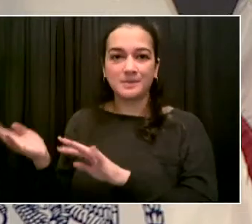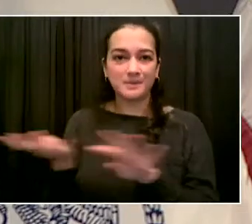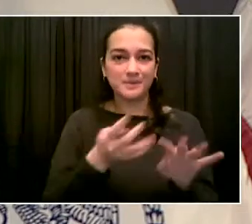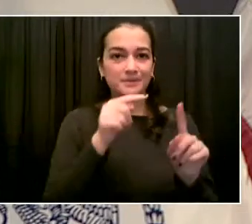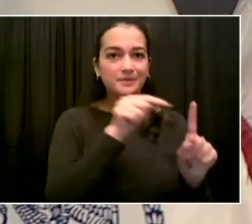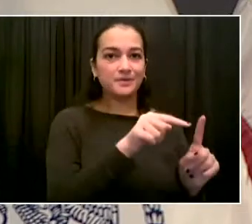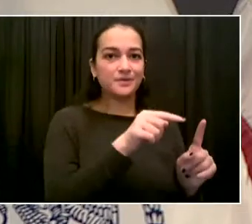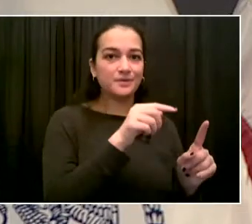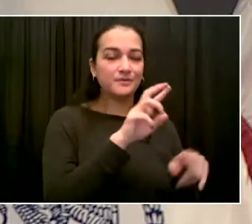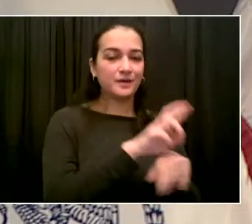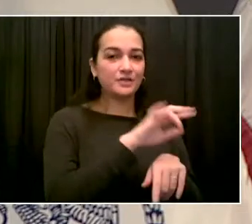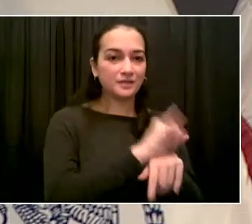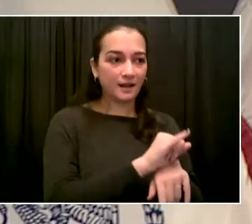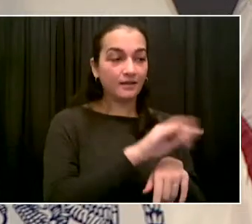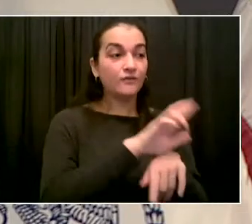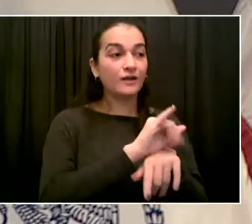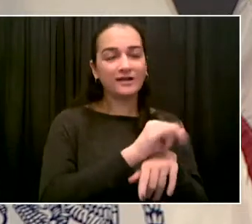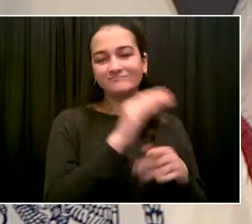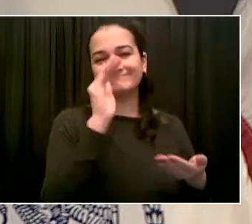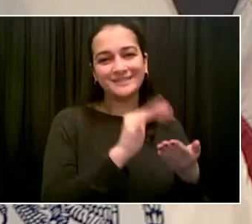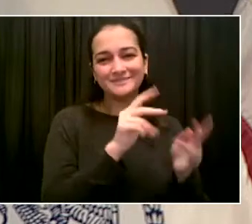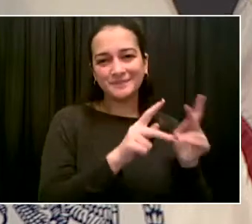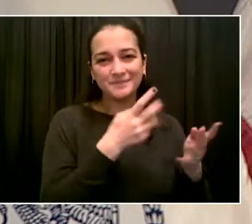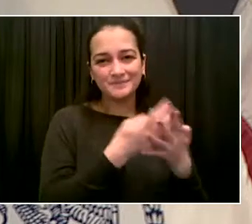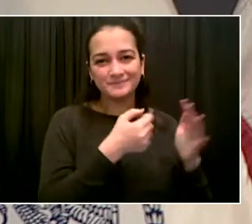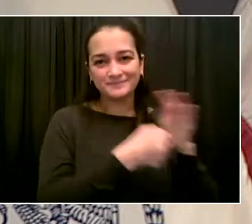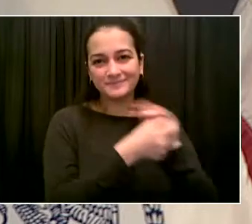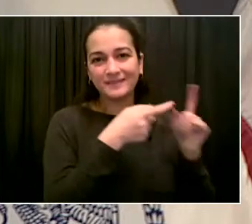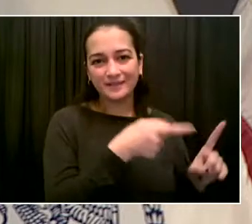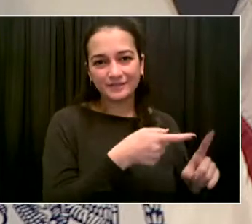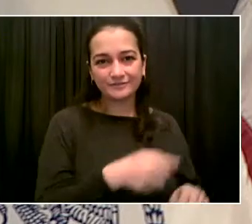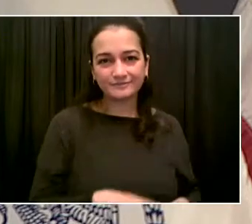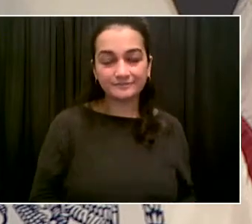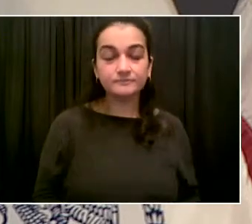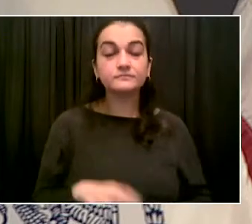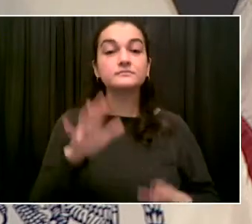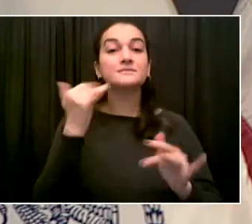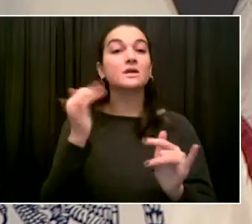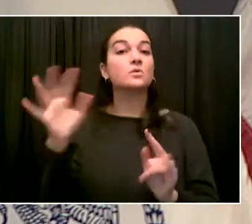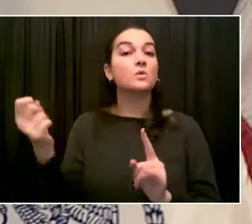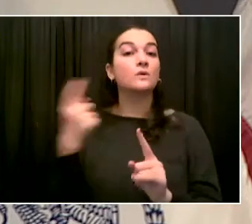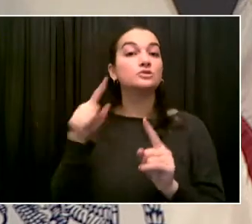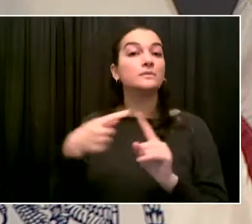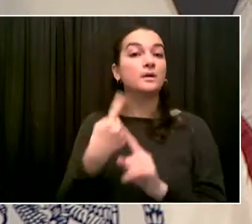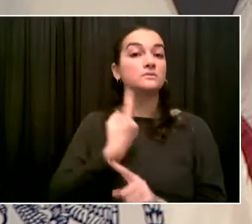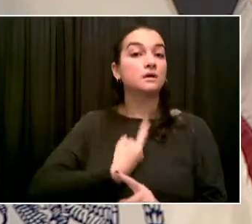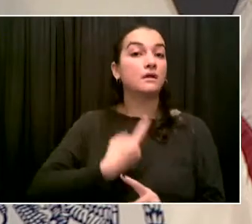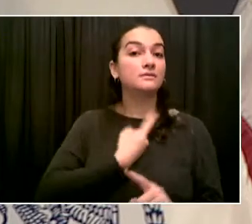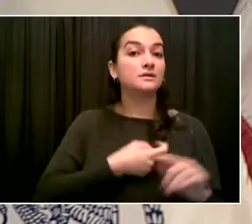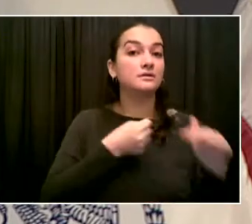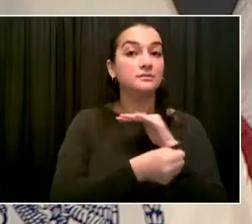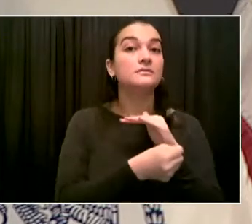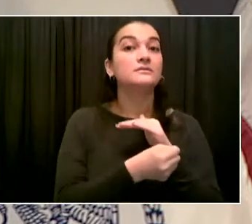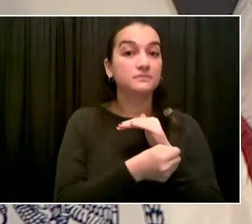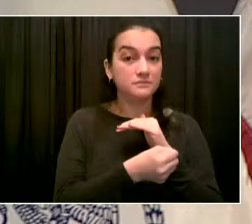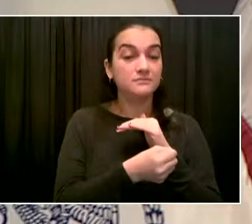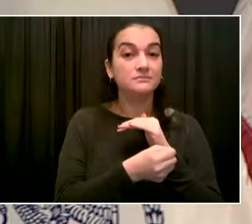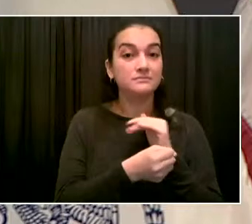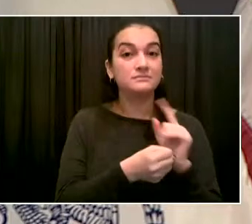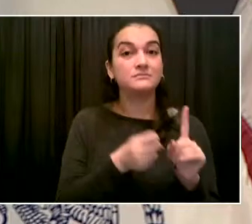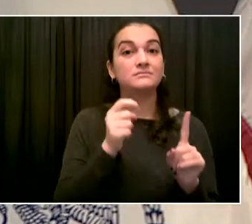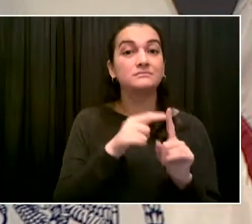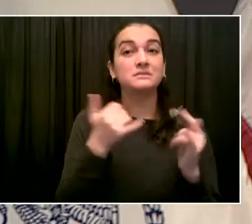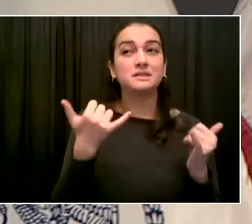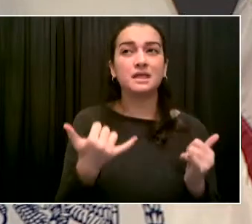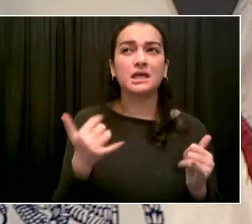terms of solitary confinement, we've reduced that down to, at this point, only dozens of people who are in solitary at this moment